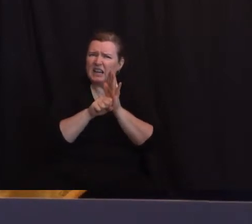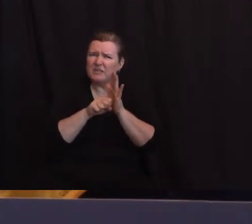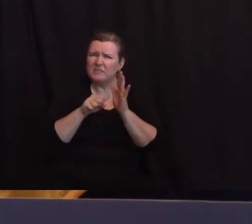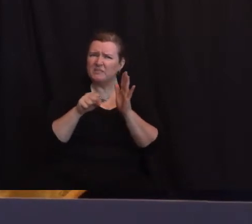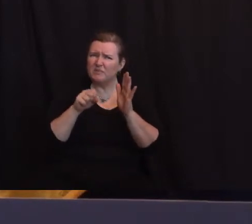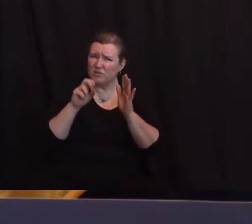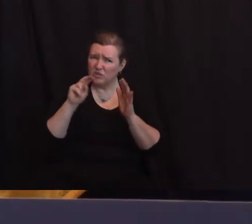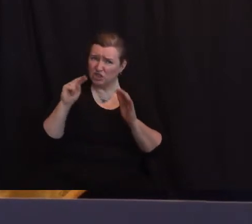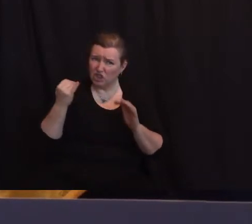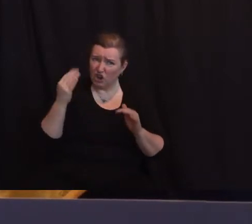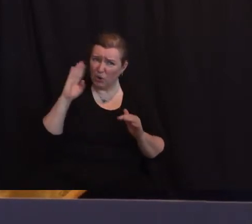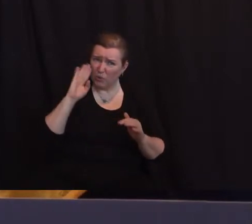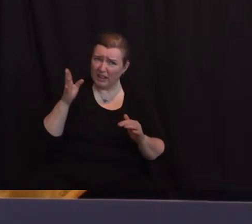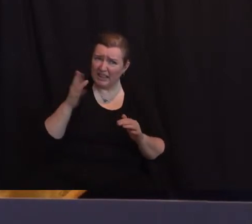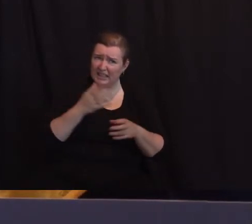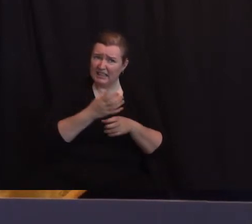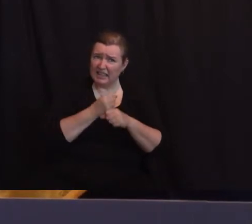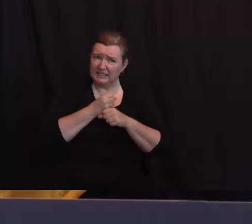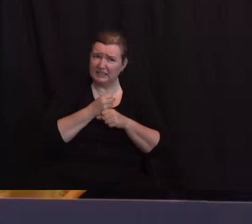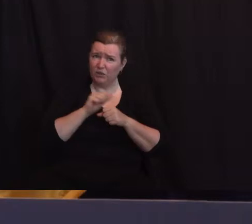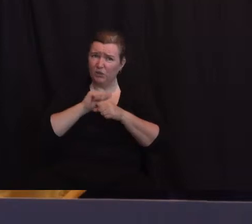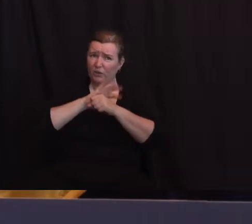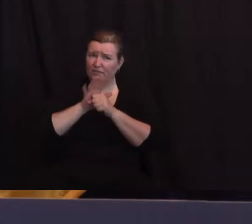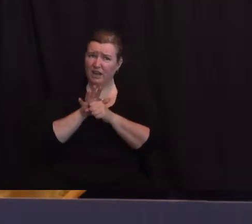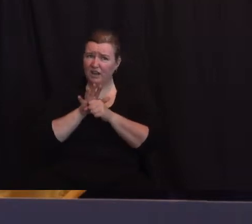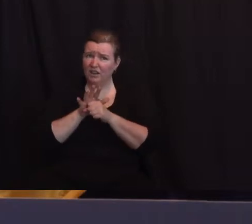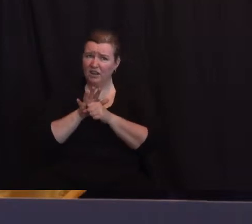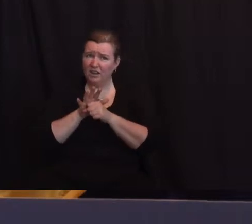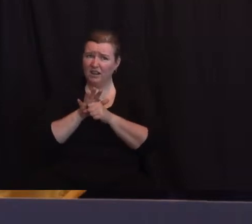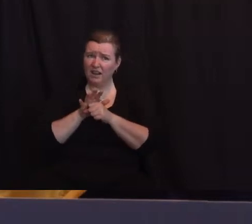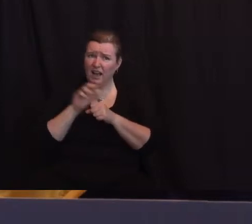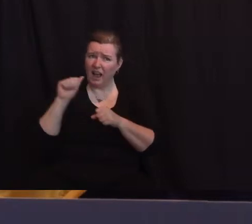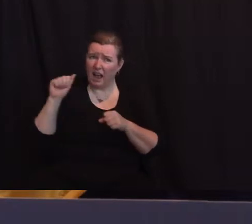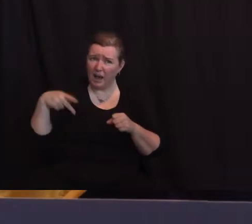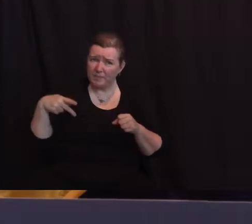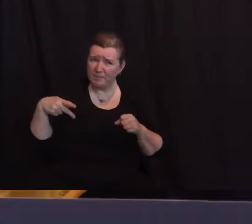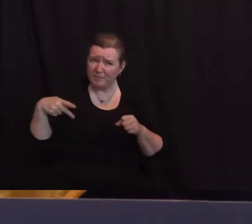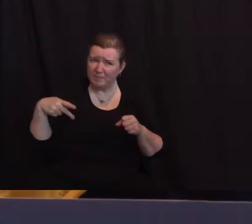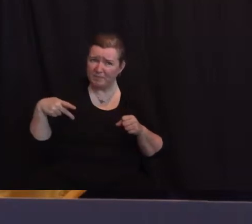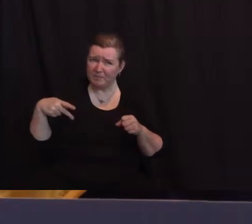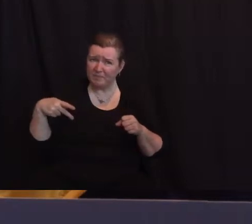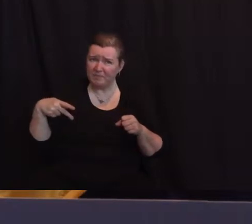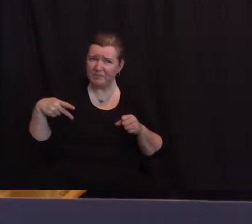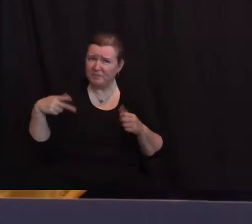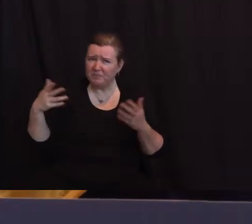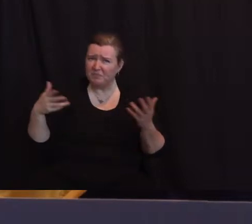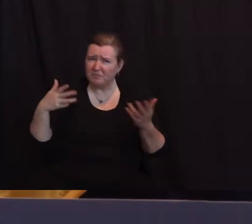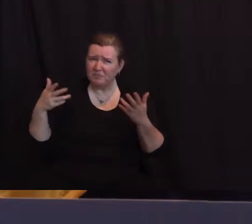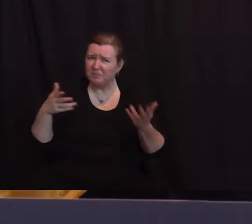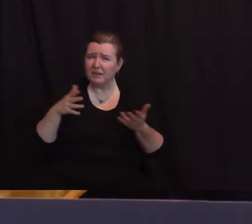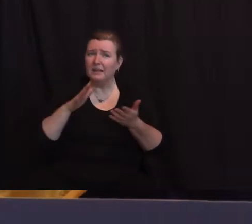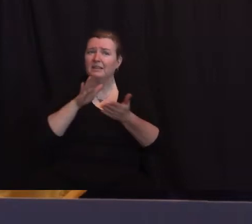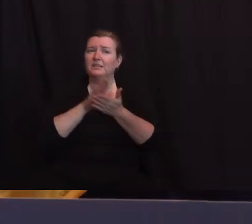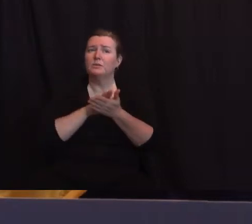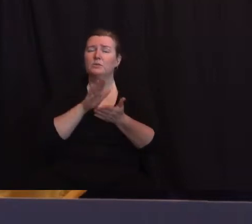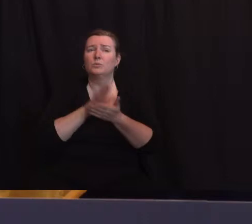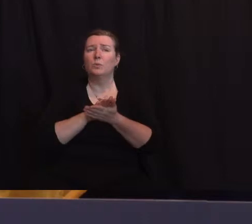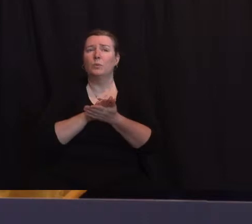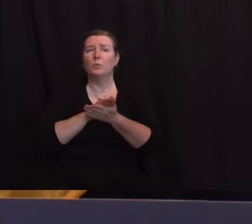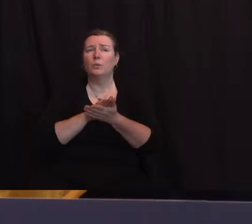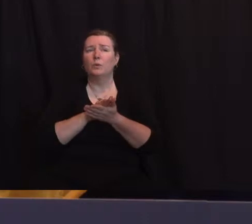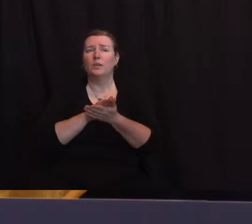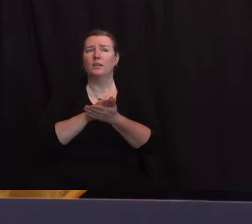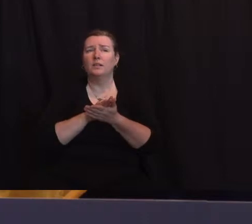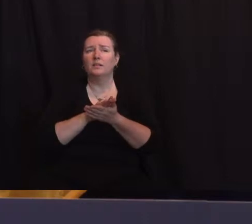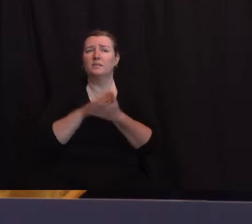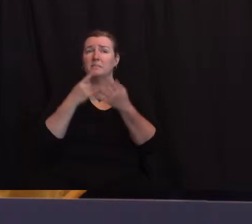app? There has been confusion on what power schools do or don't have over mask rules. A Monmouth County superintendent was put on leave because he would not